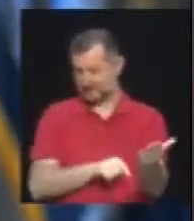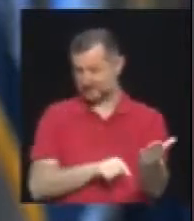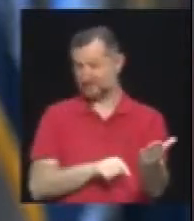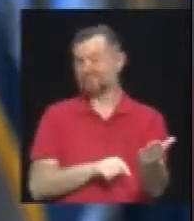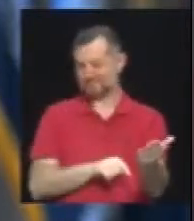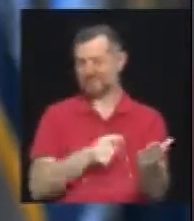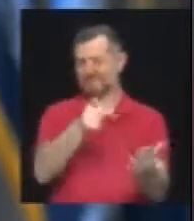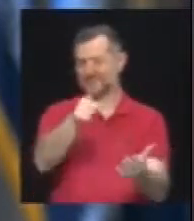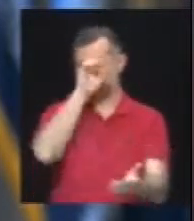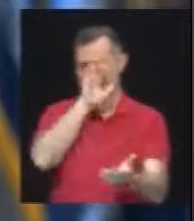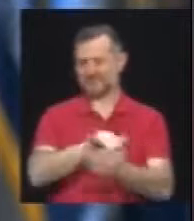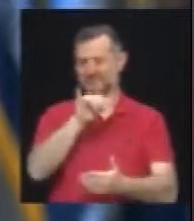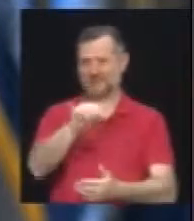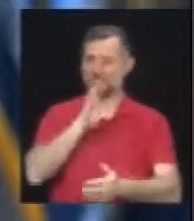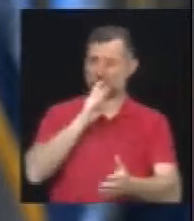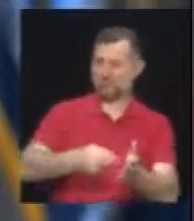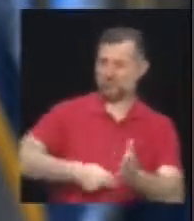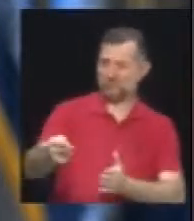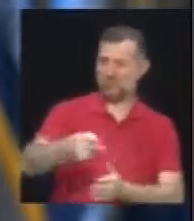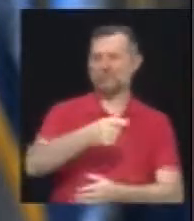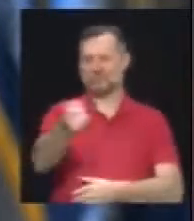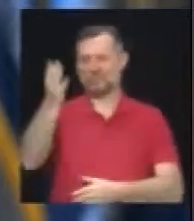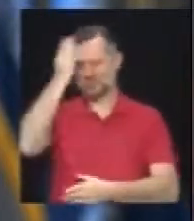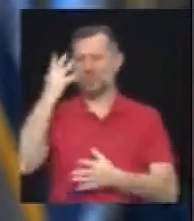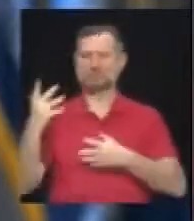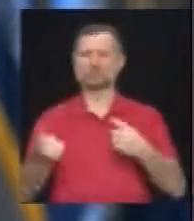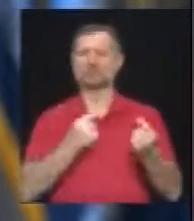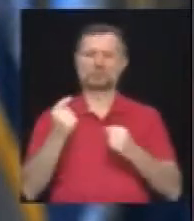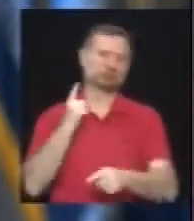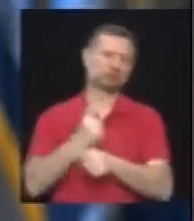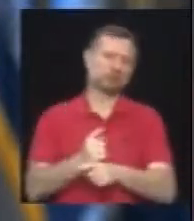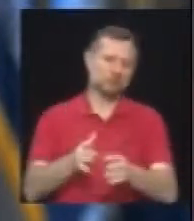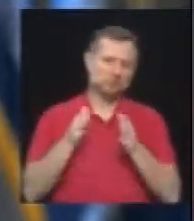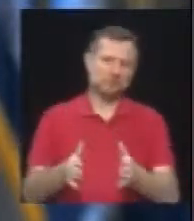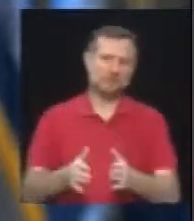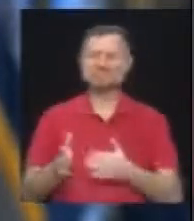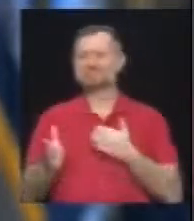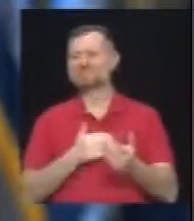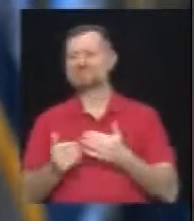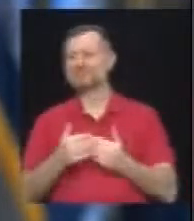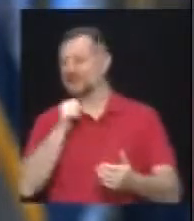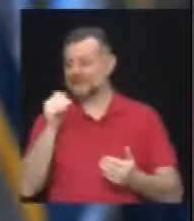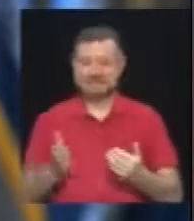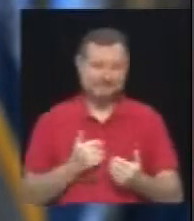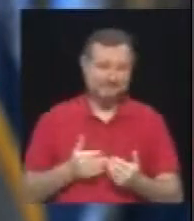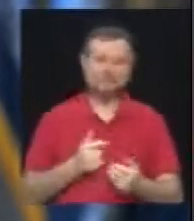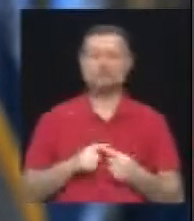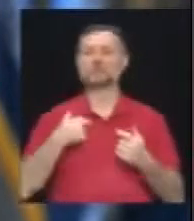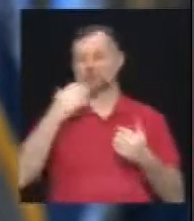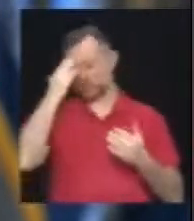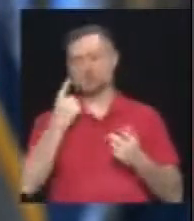told the truth, they will do the right thing, even when it's hard. I went to